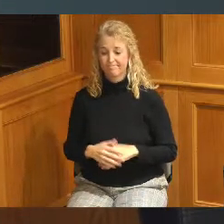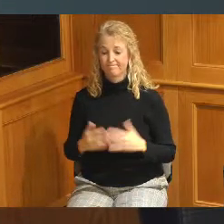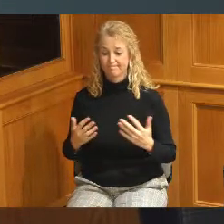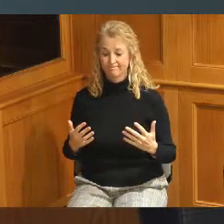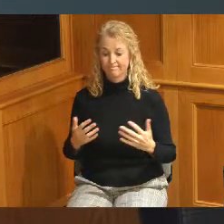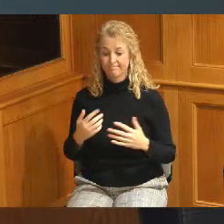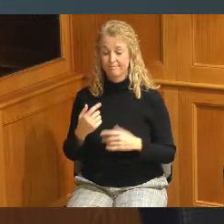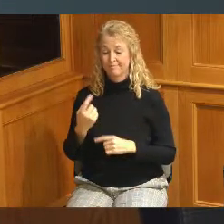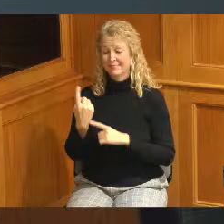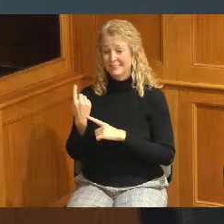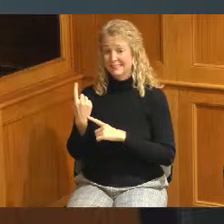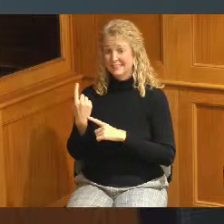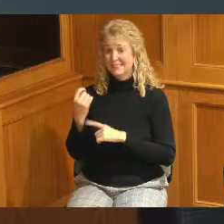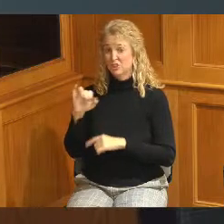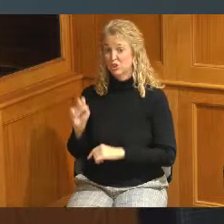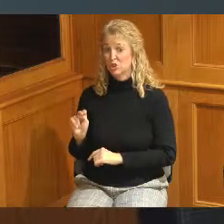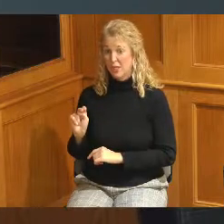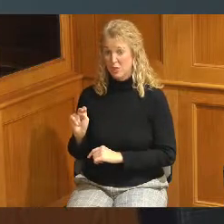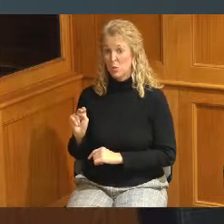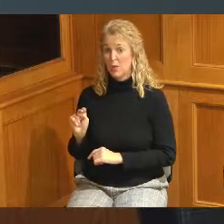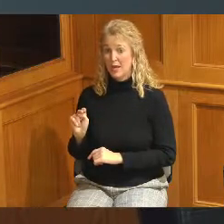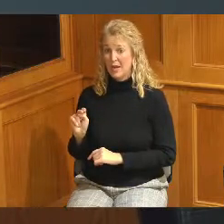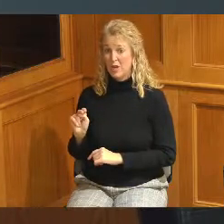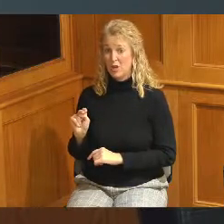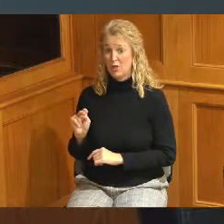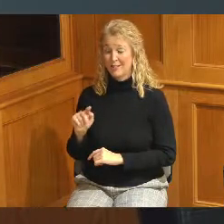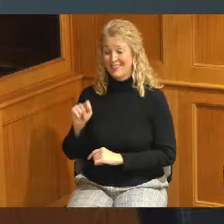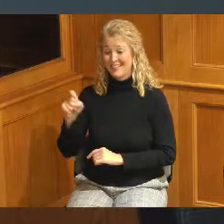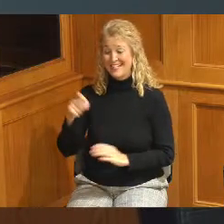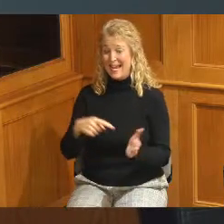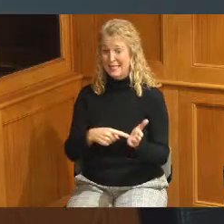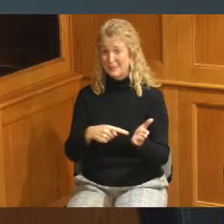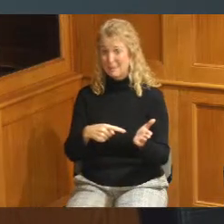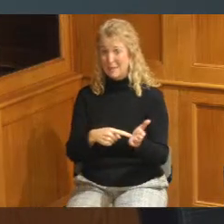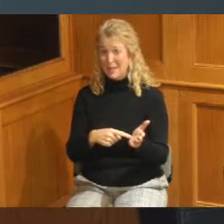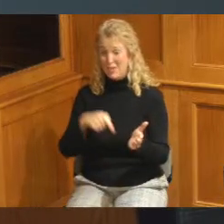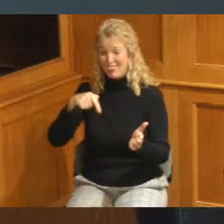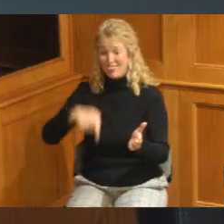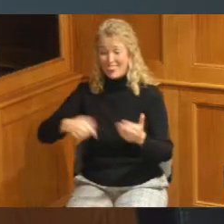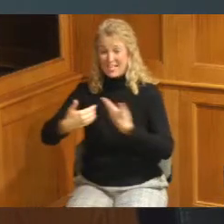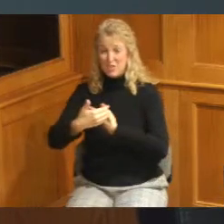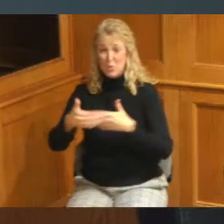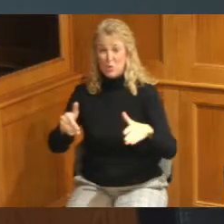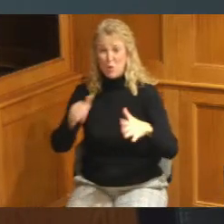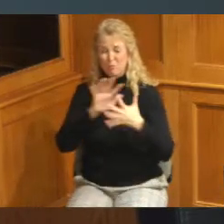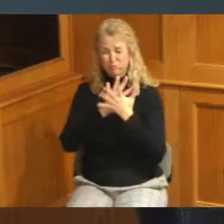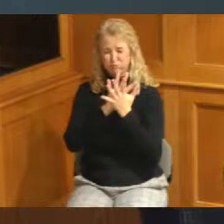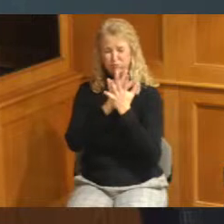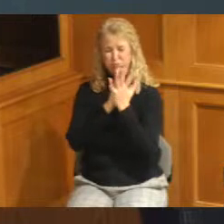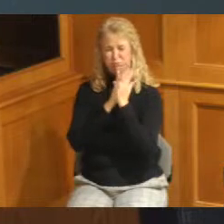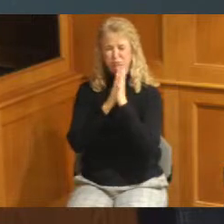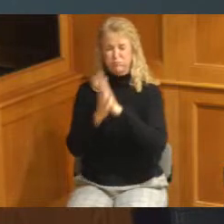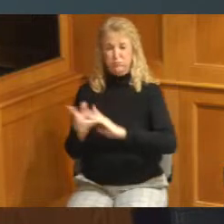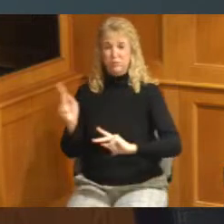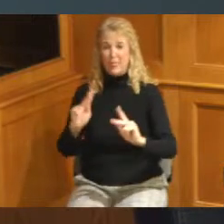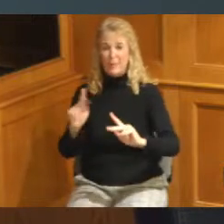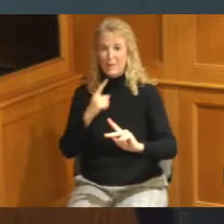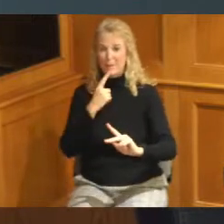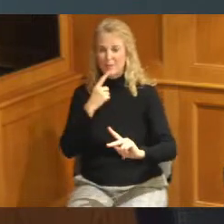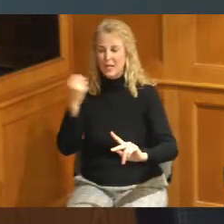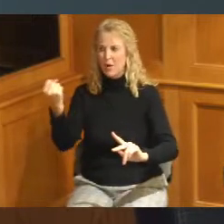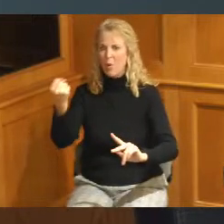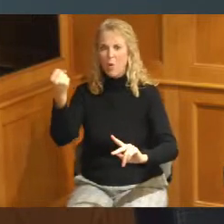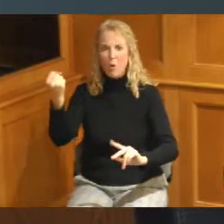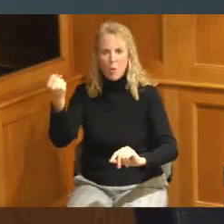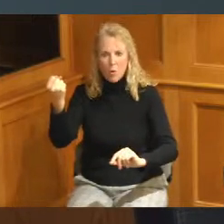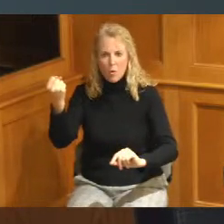in January when the bill was due that this place was packed with people saying, wait 1